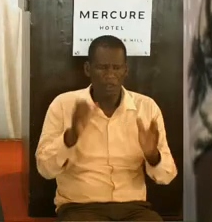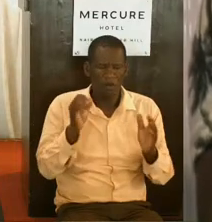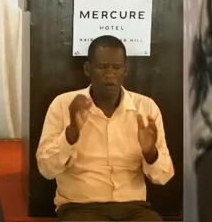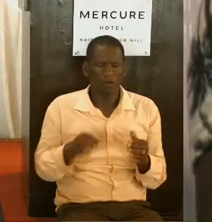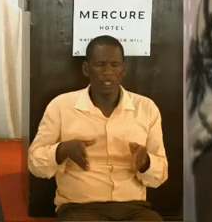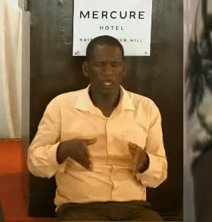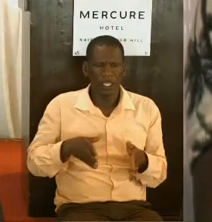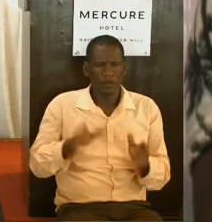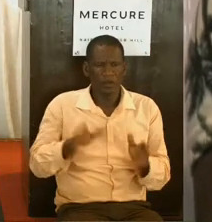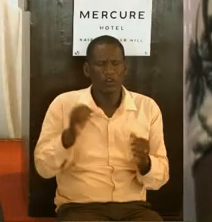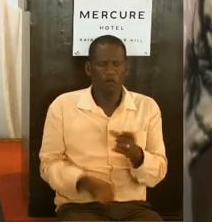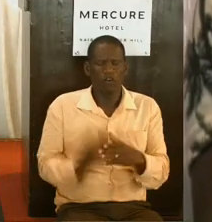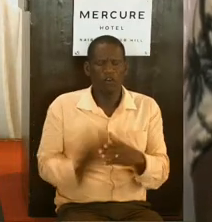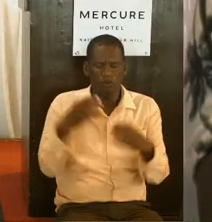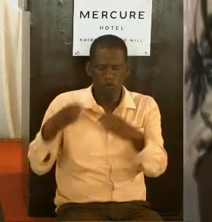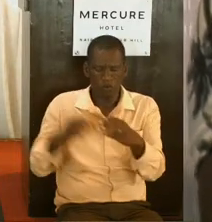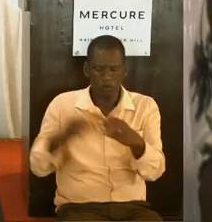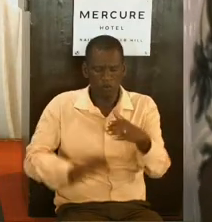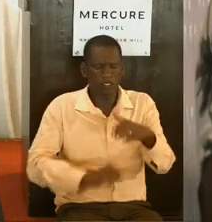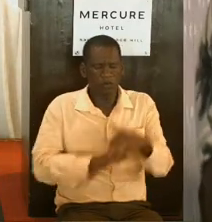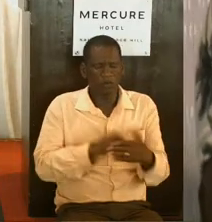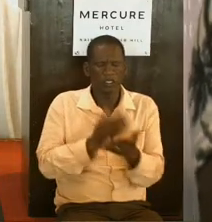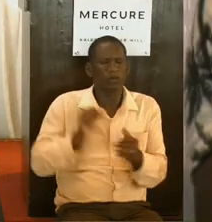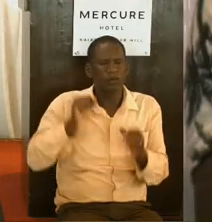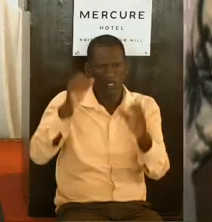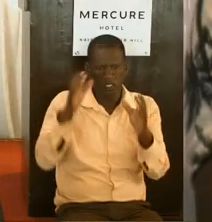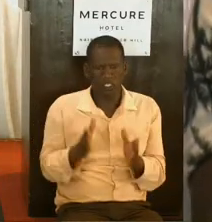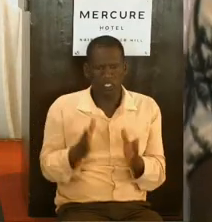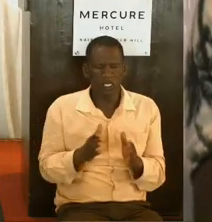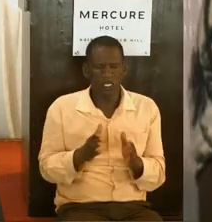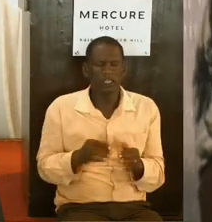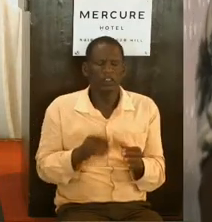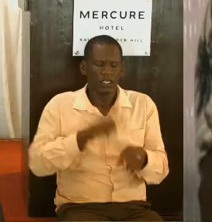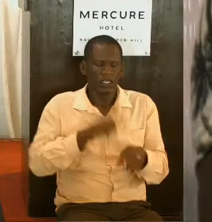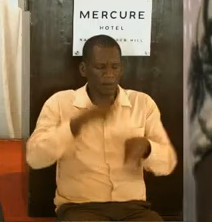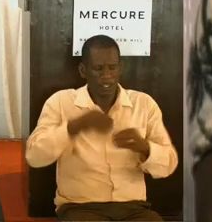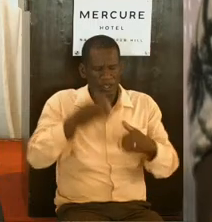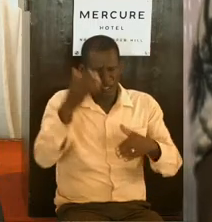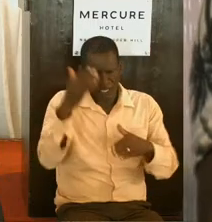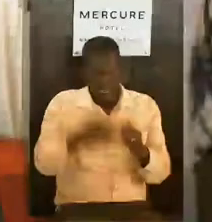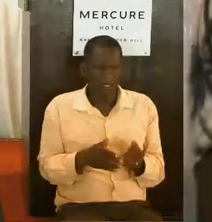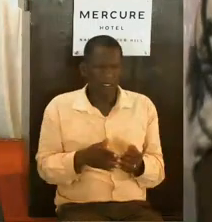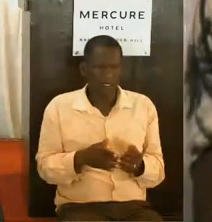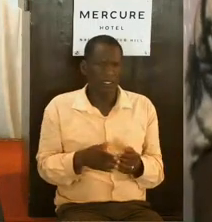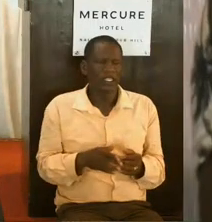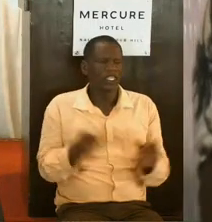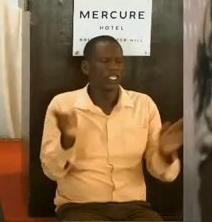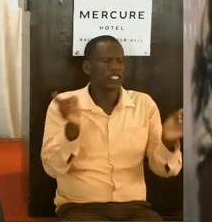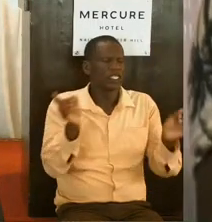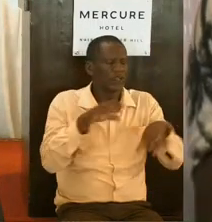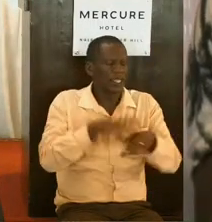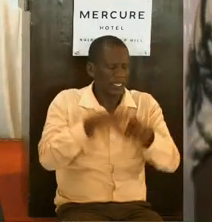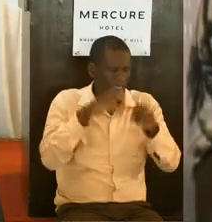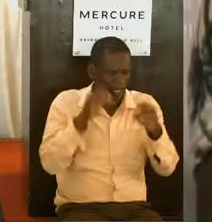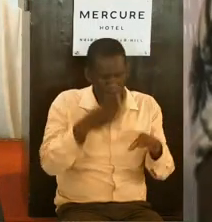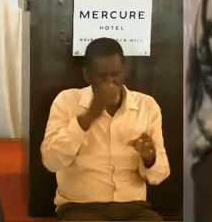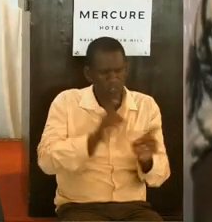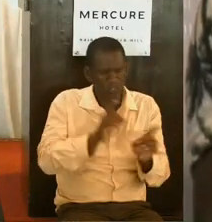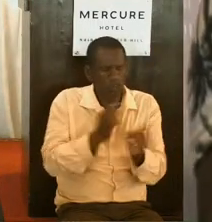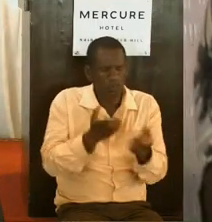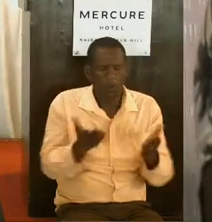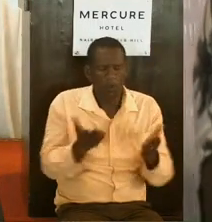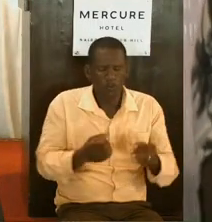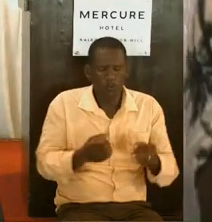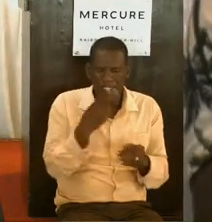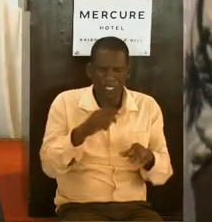of forming groups to support some politicians when election ends they end up not getting anything because they are nowhere to be